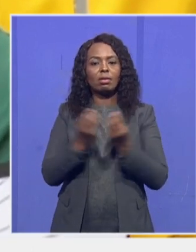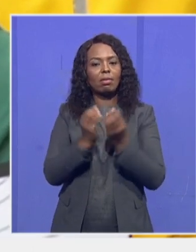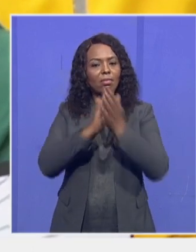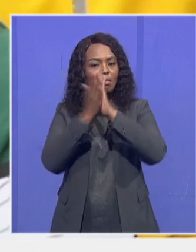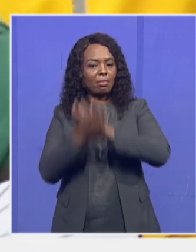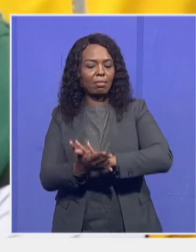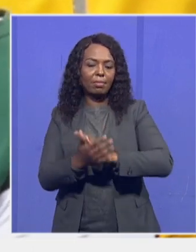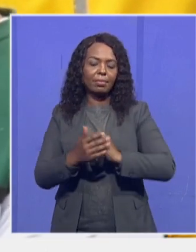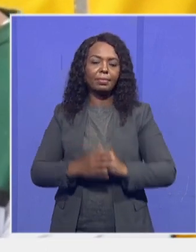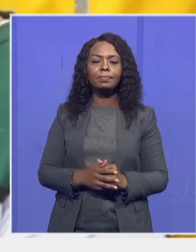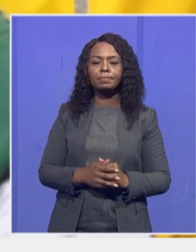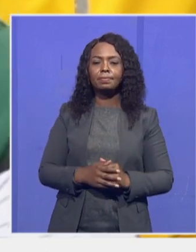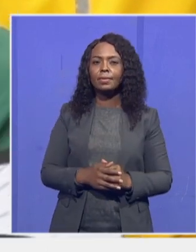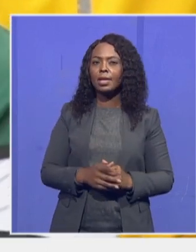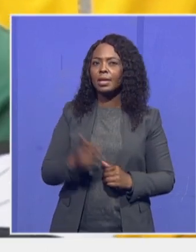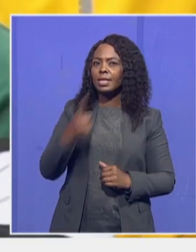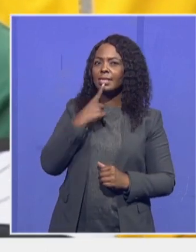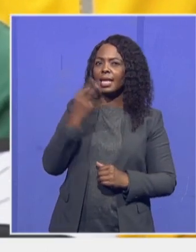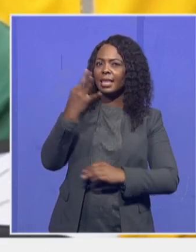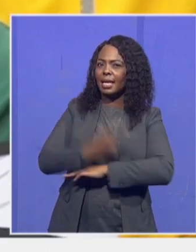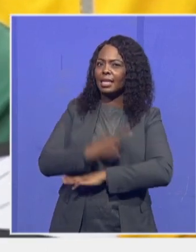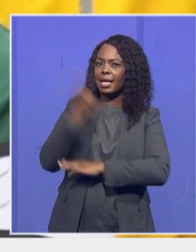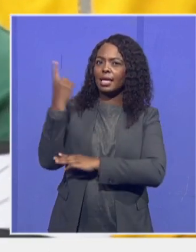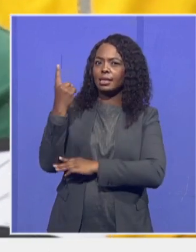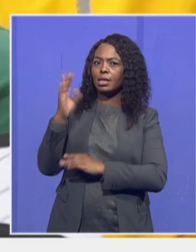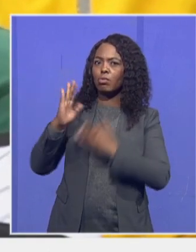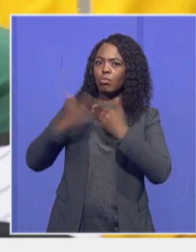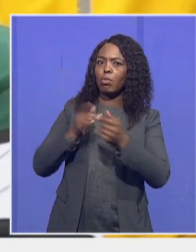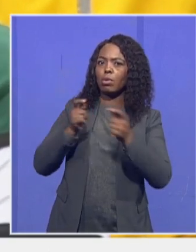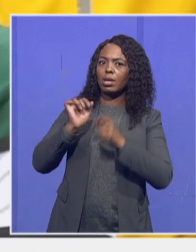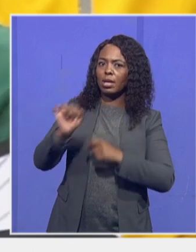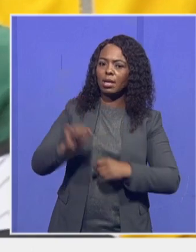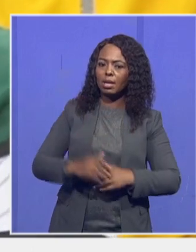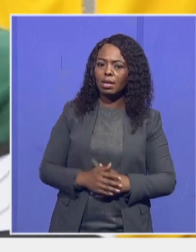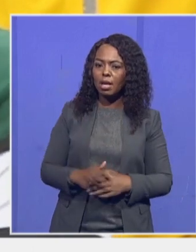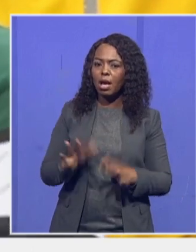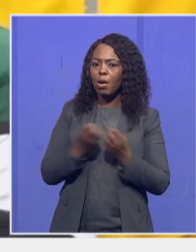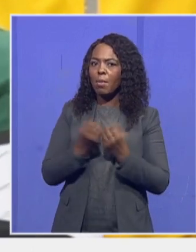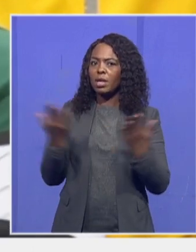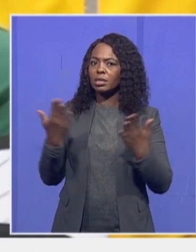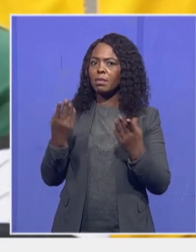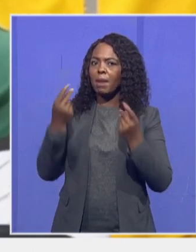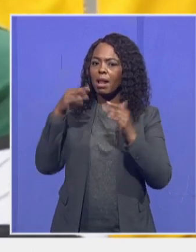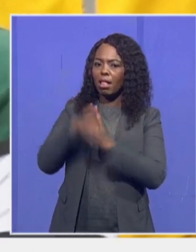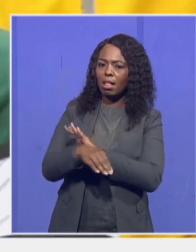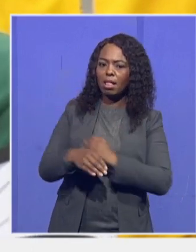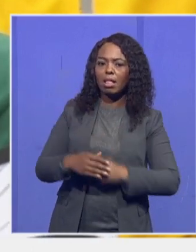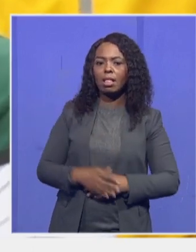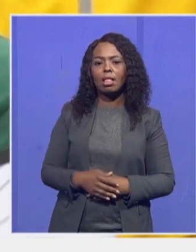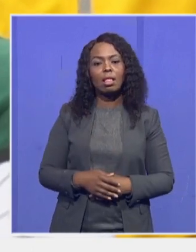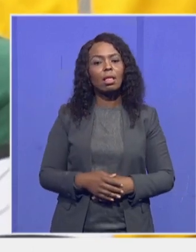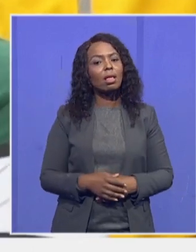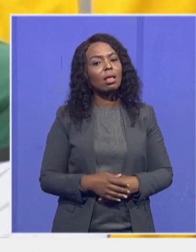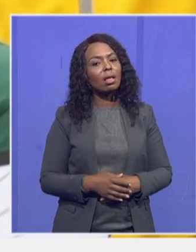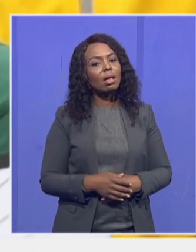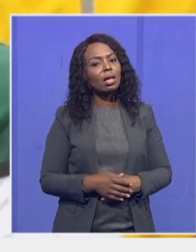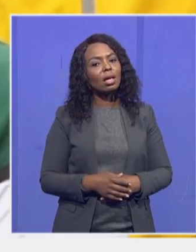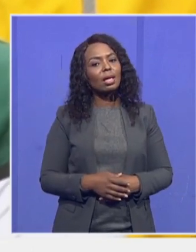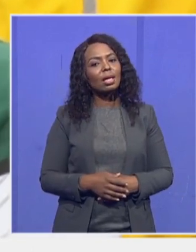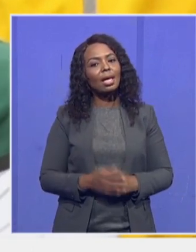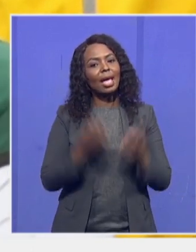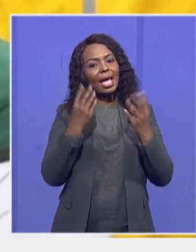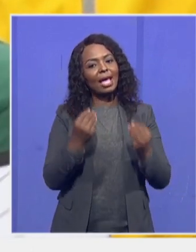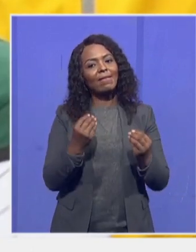waste. You say 3 days. How much money have you lost in these 3 days? About the, you see, almost that I got a 10 fridge.